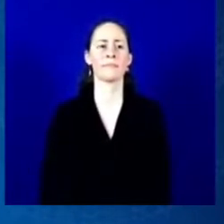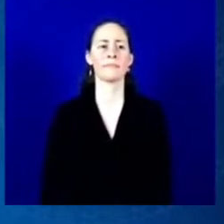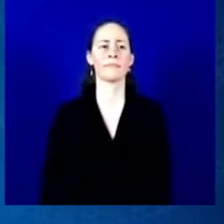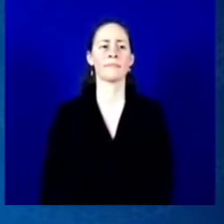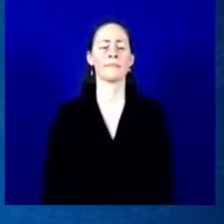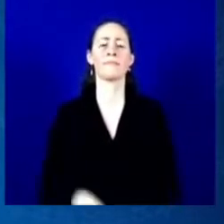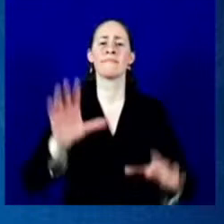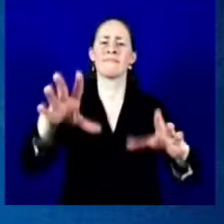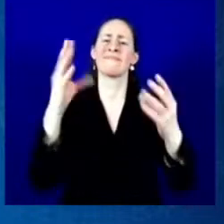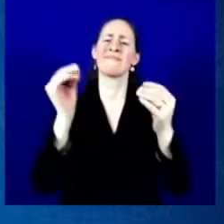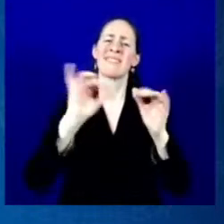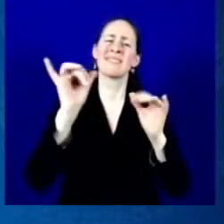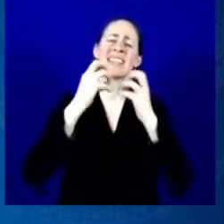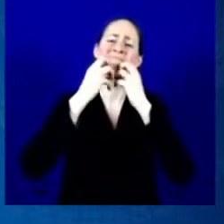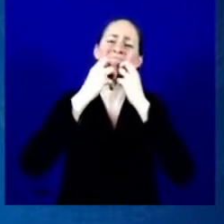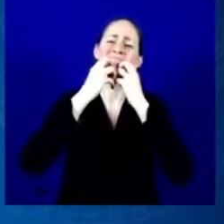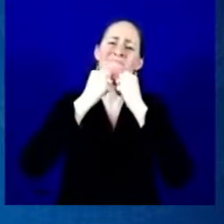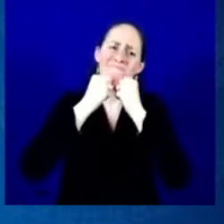Most people